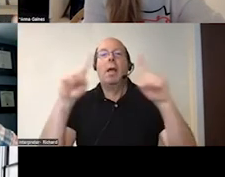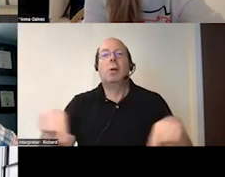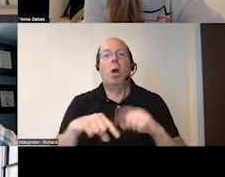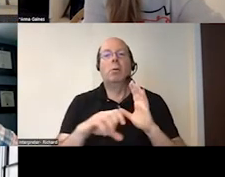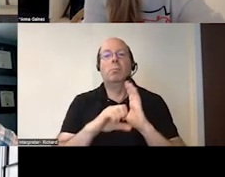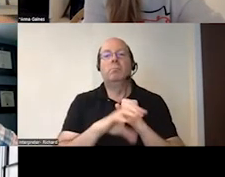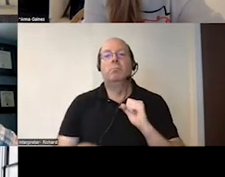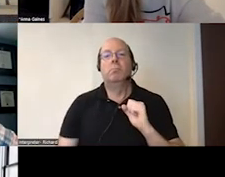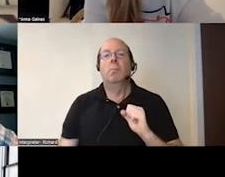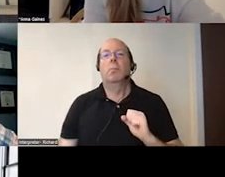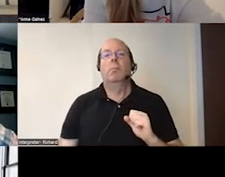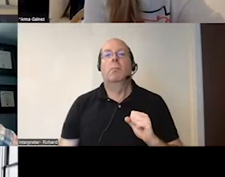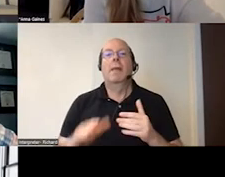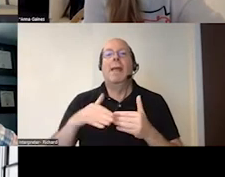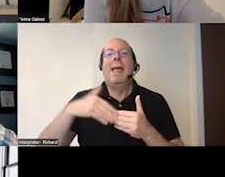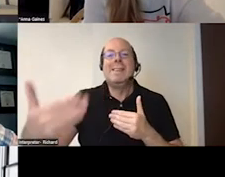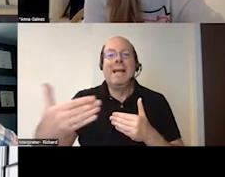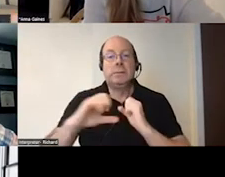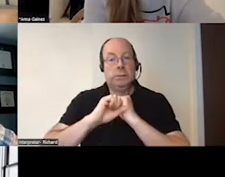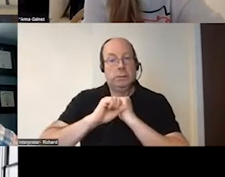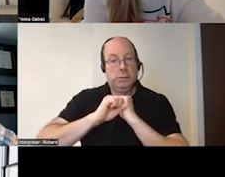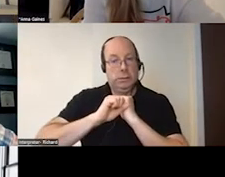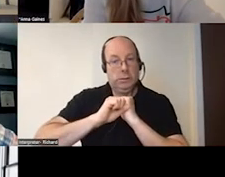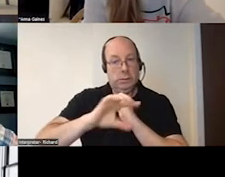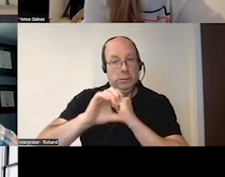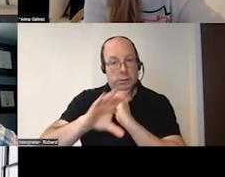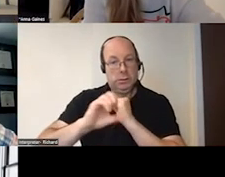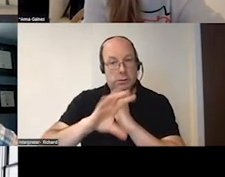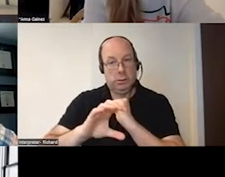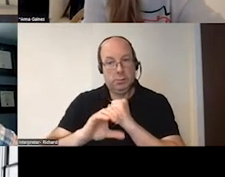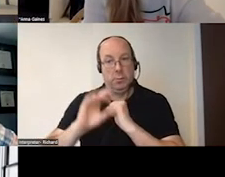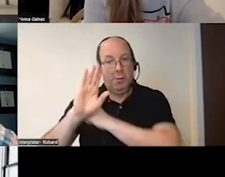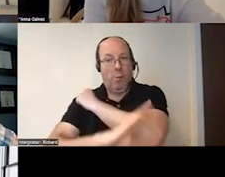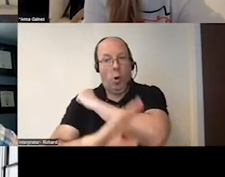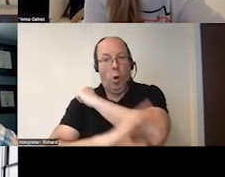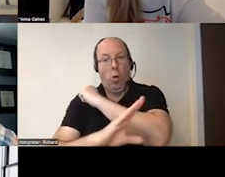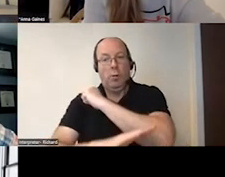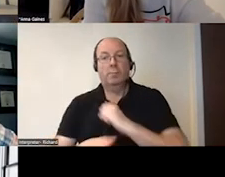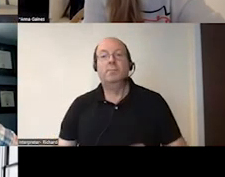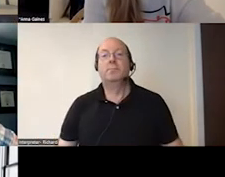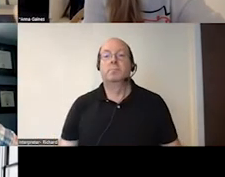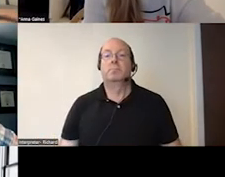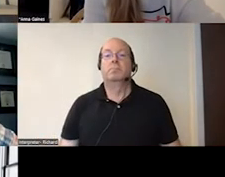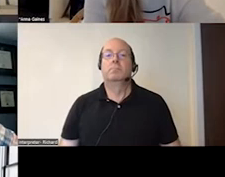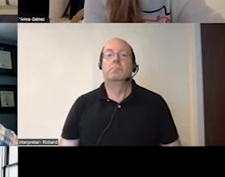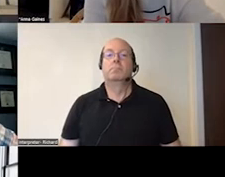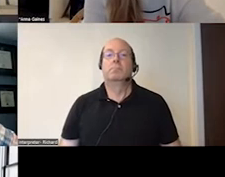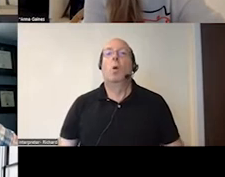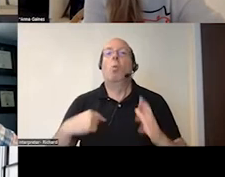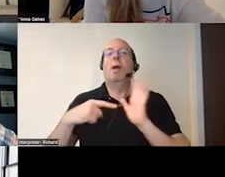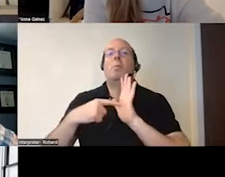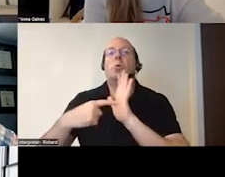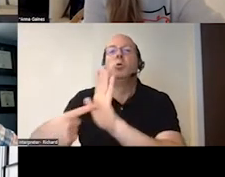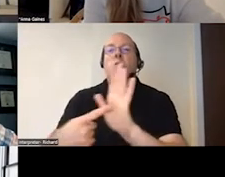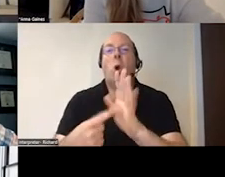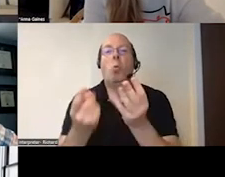we realized that in our next iteration of our kind of marketing campaign for the fall is just that we have to actually show people